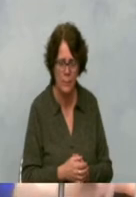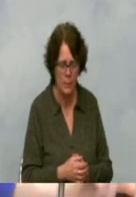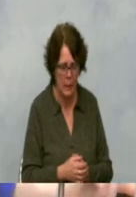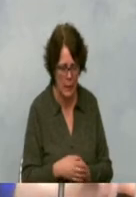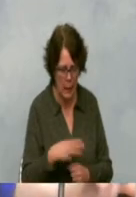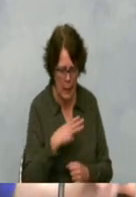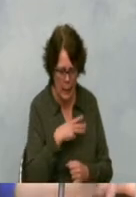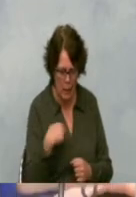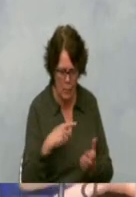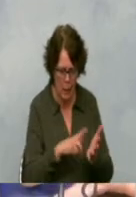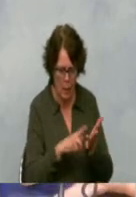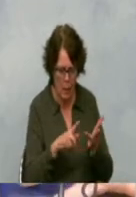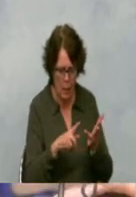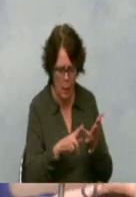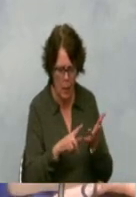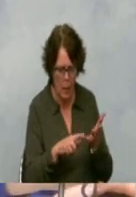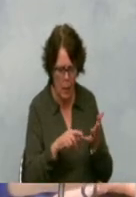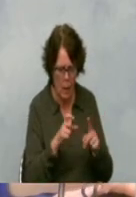Councillor Loudon.